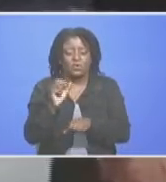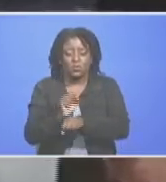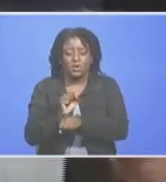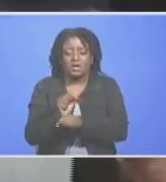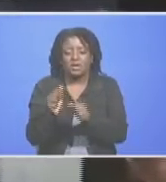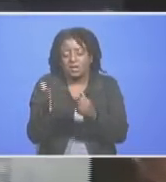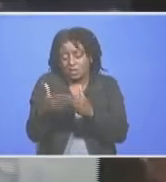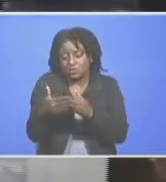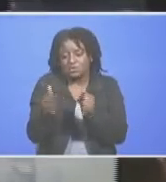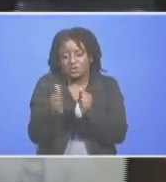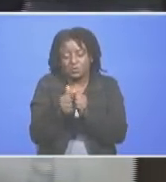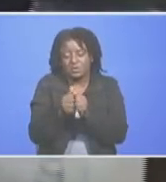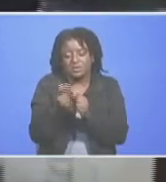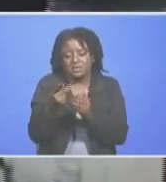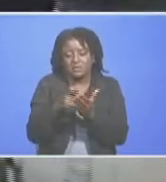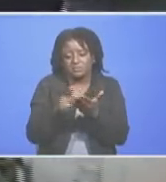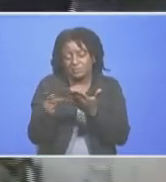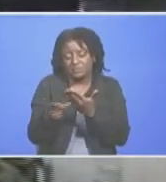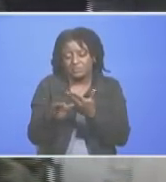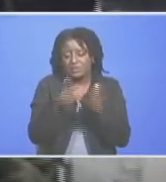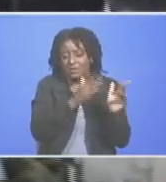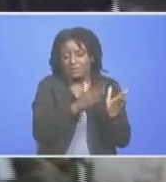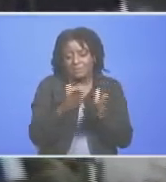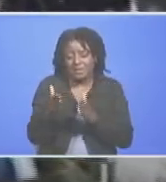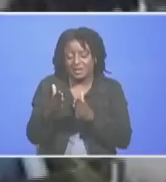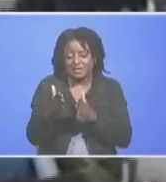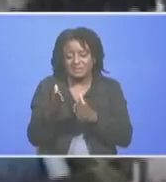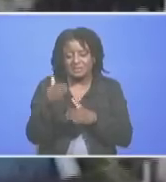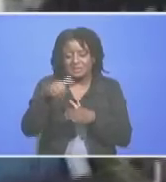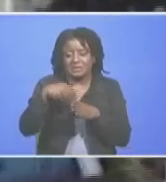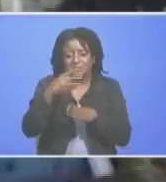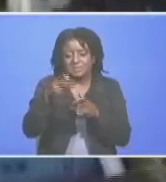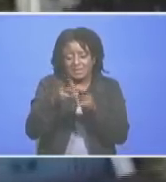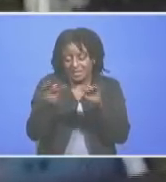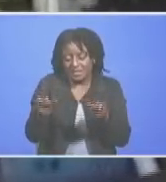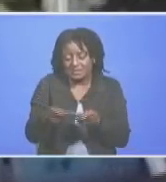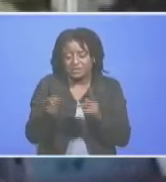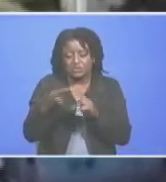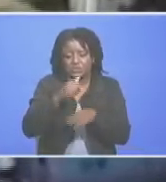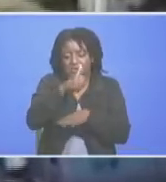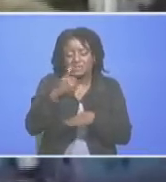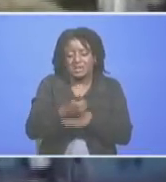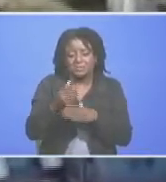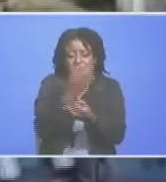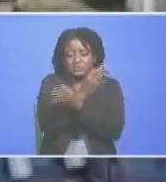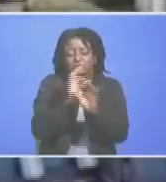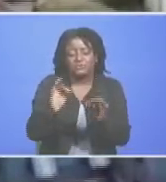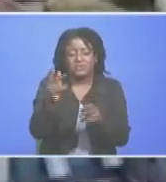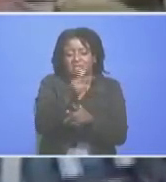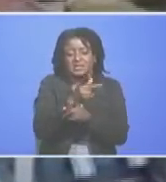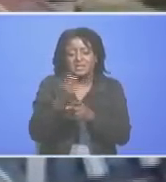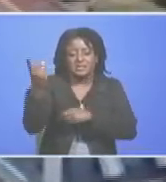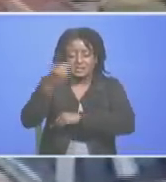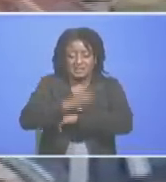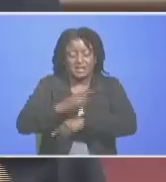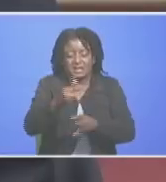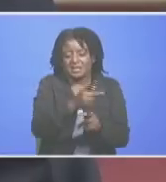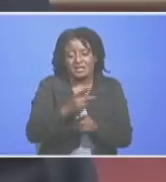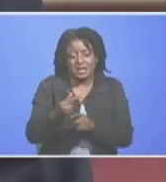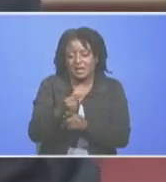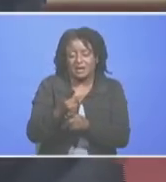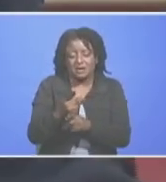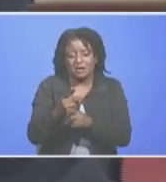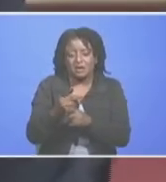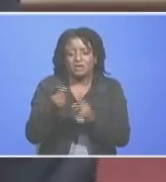says plans are in place to establish a free daycare in the community to help women with children. The government